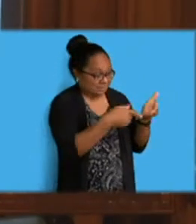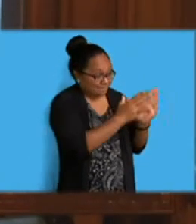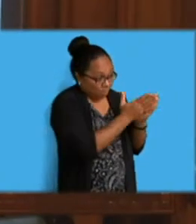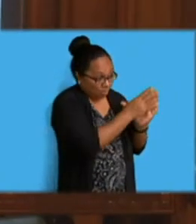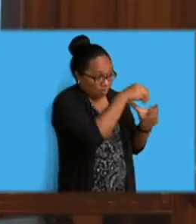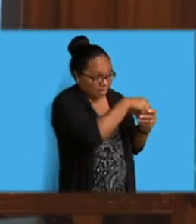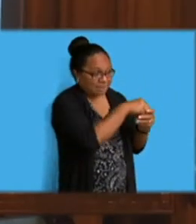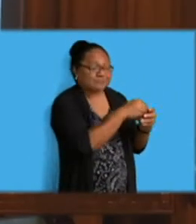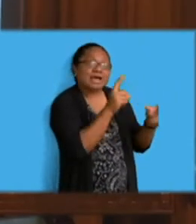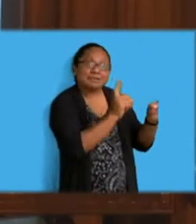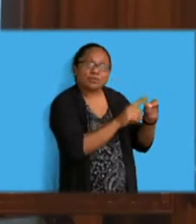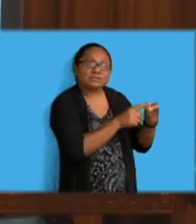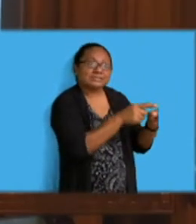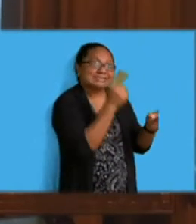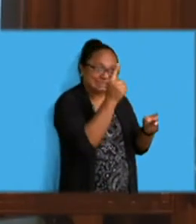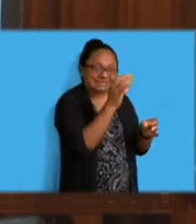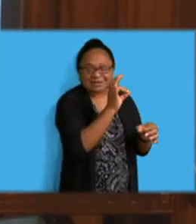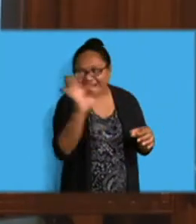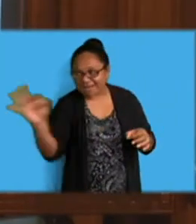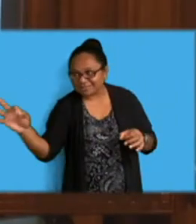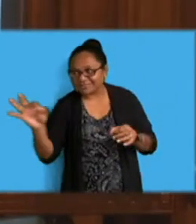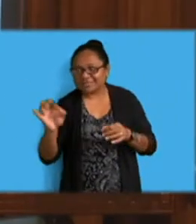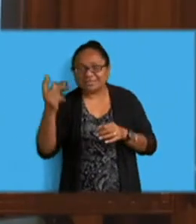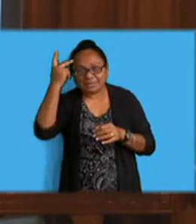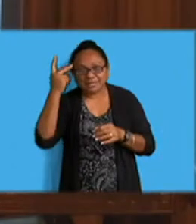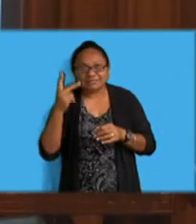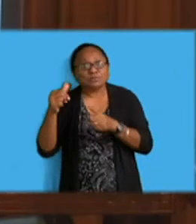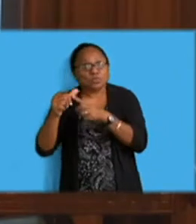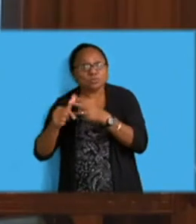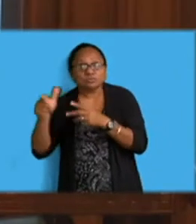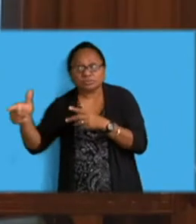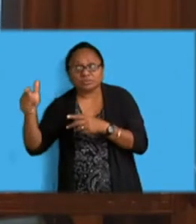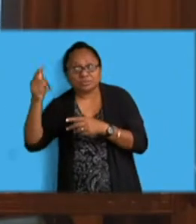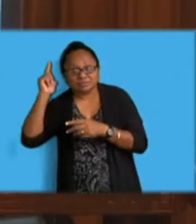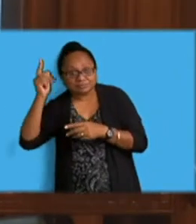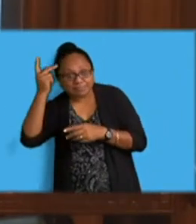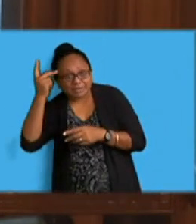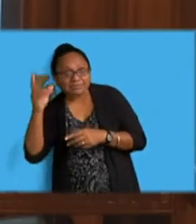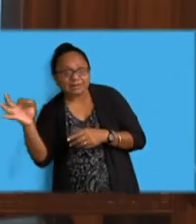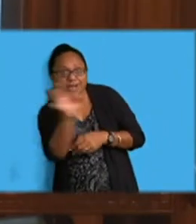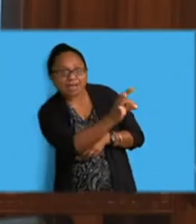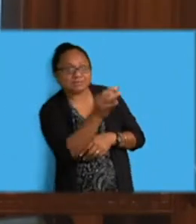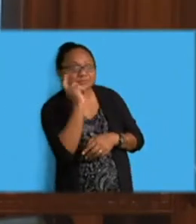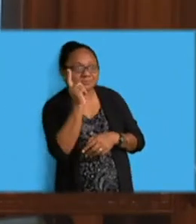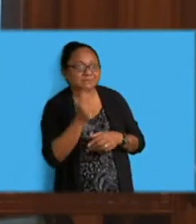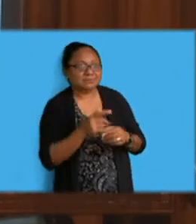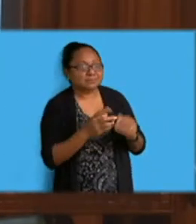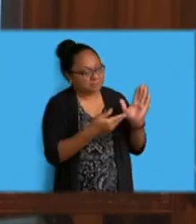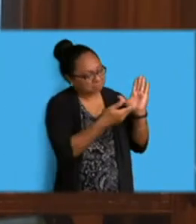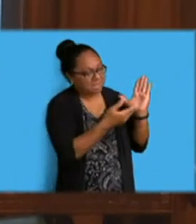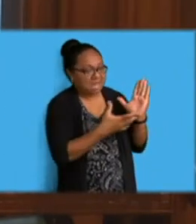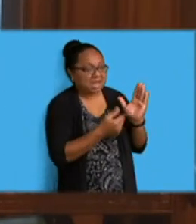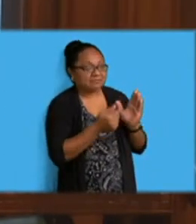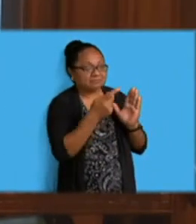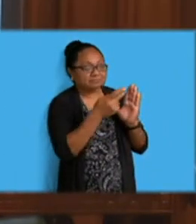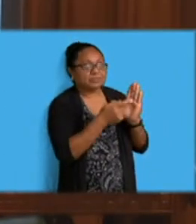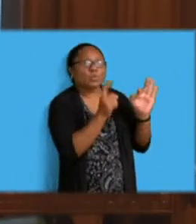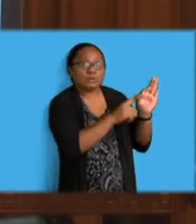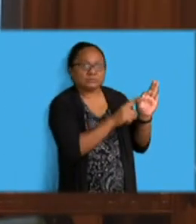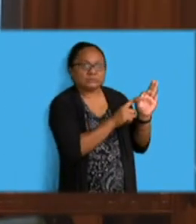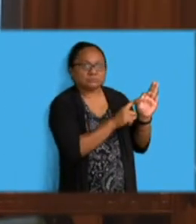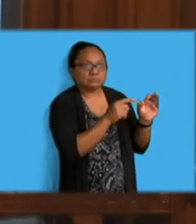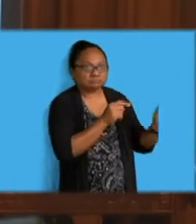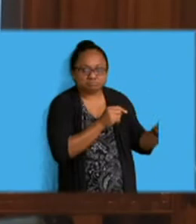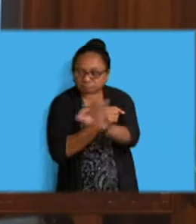guardians, or the kinds of questions that parents and guardians should ask teachers. We have also a section